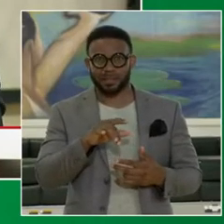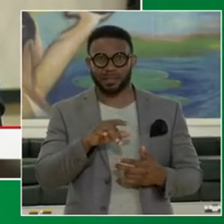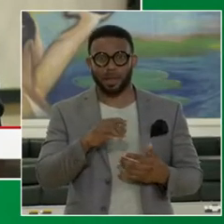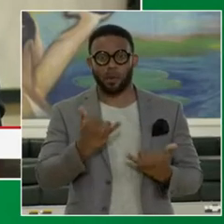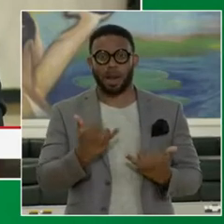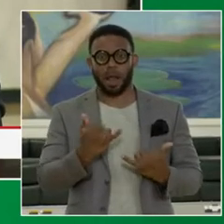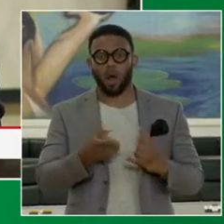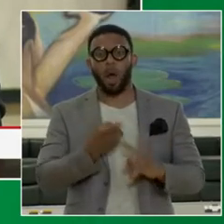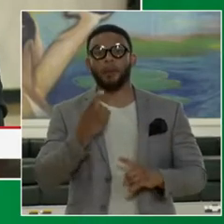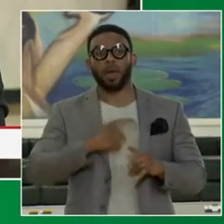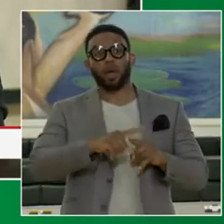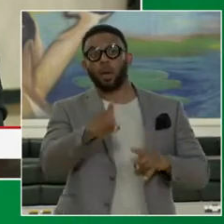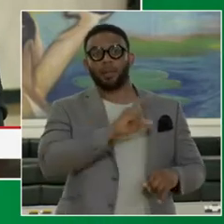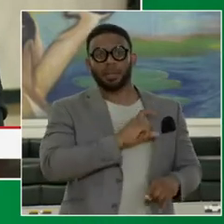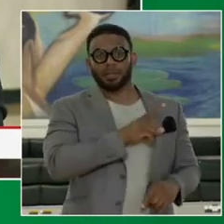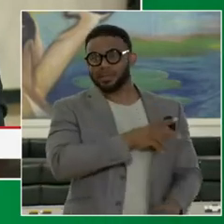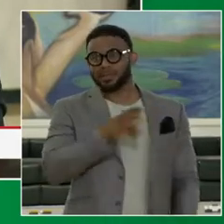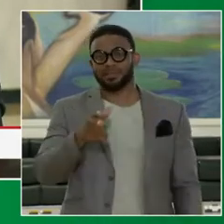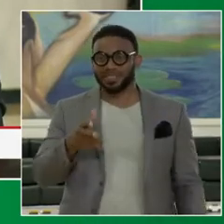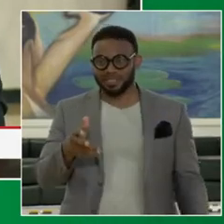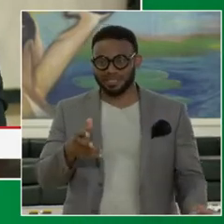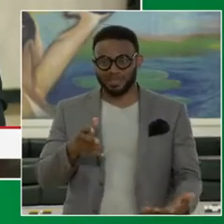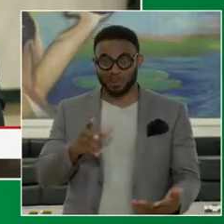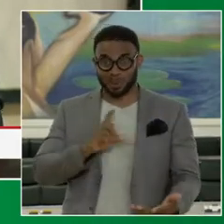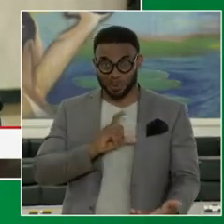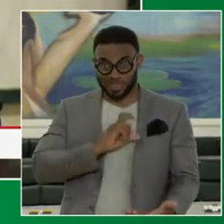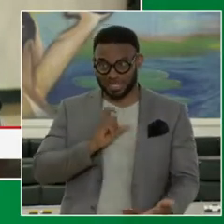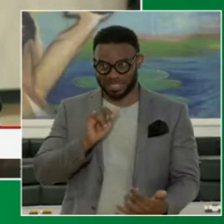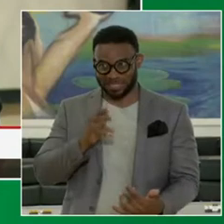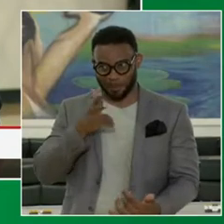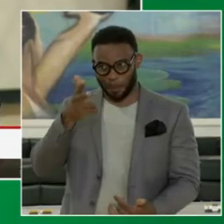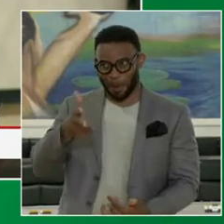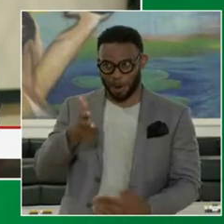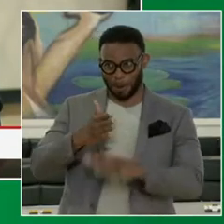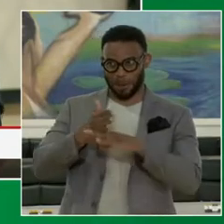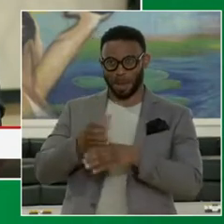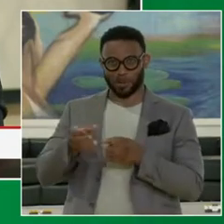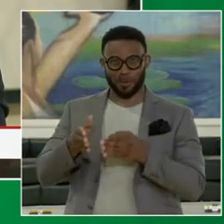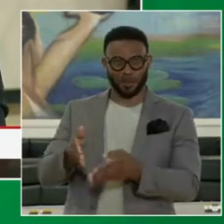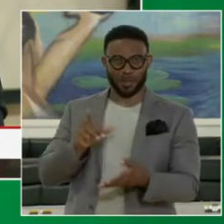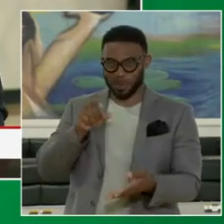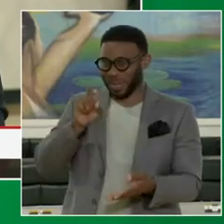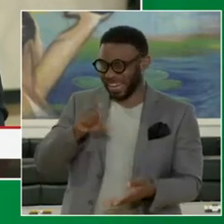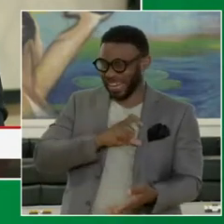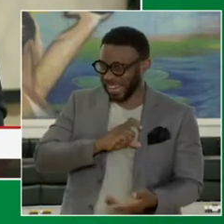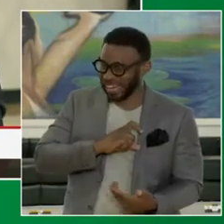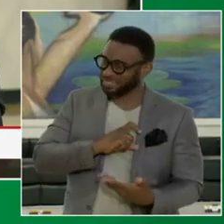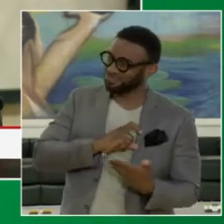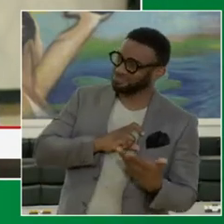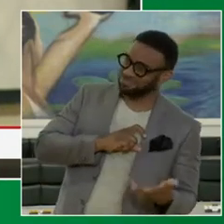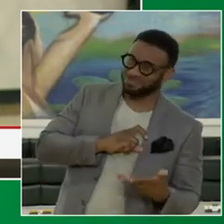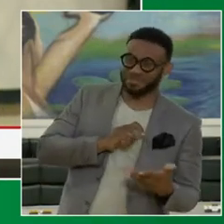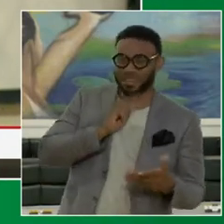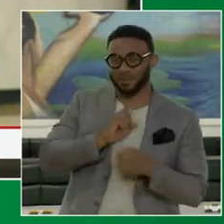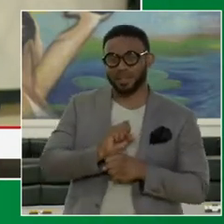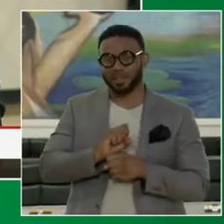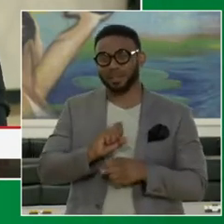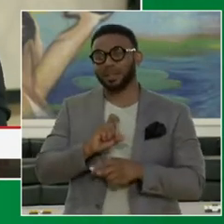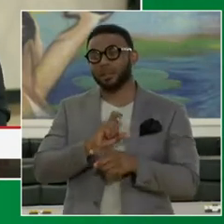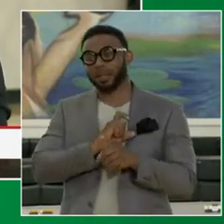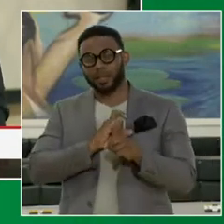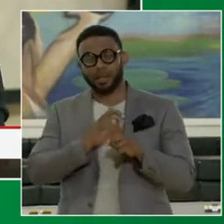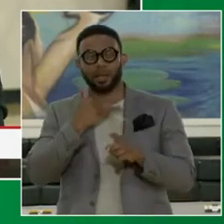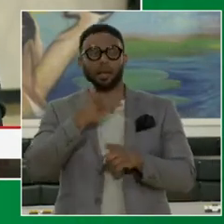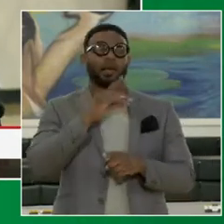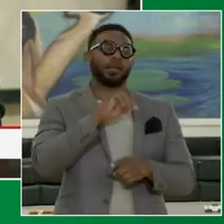dispatch. I see. That would send a police officer to a parked car that's blocking a driveway, and then that police officer would usually then end up calling